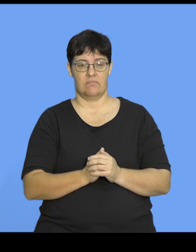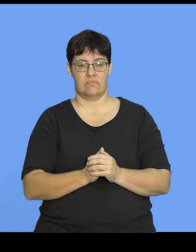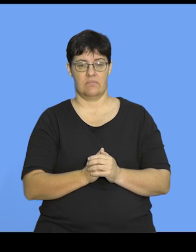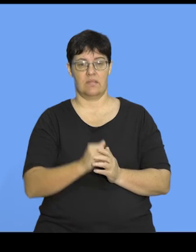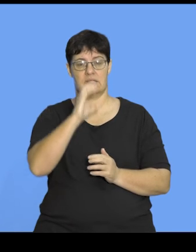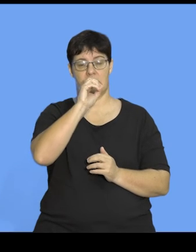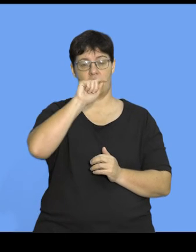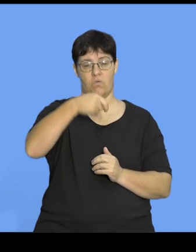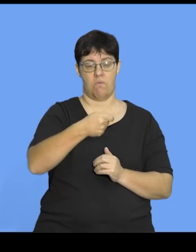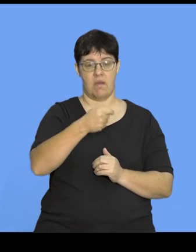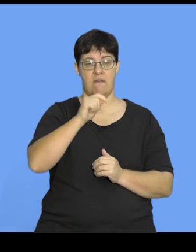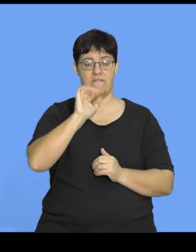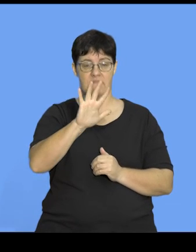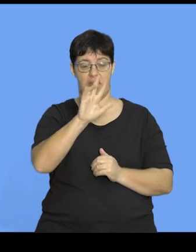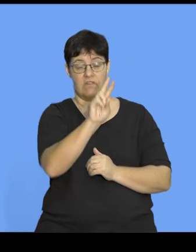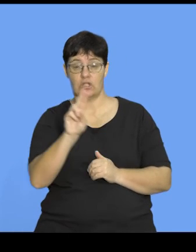divided by